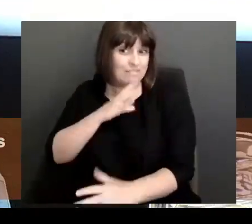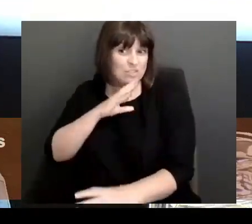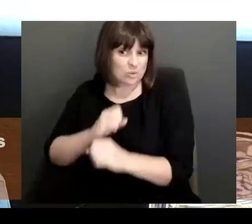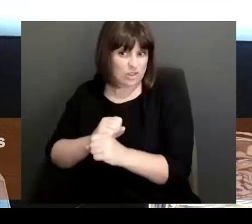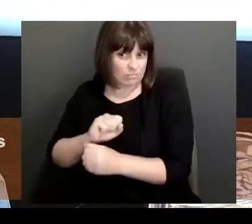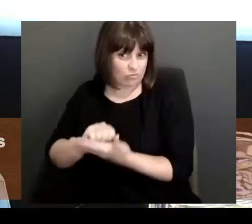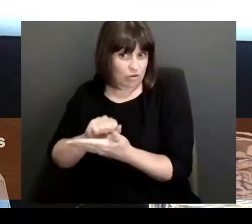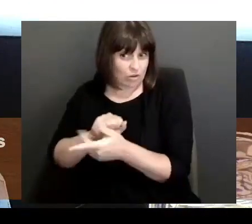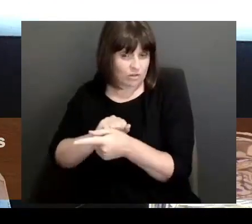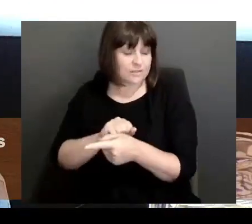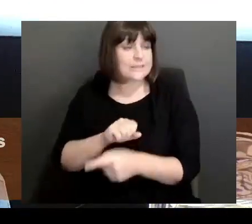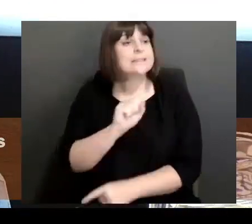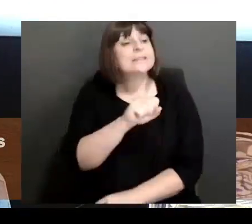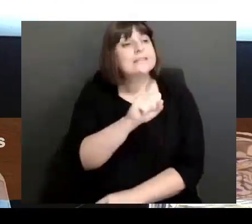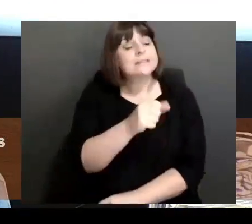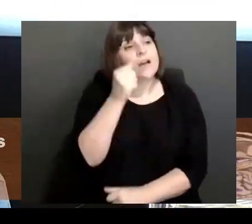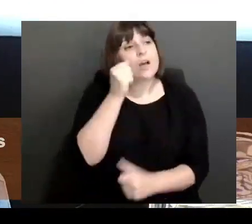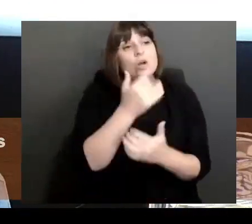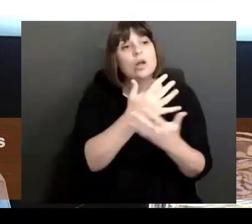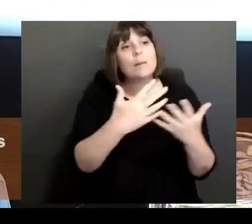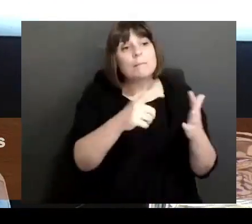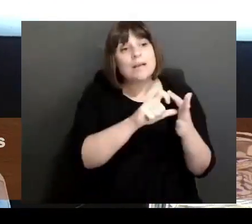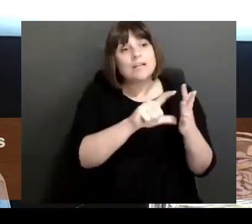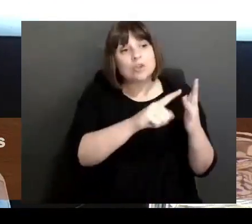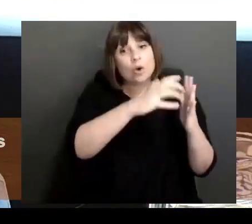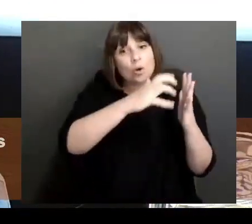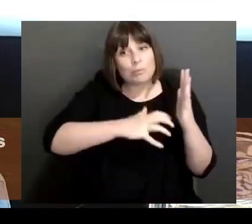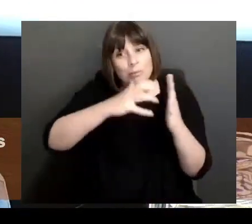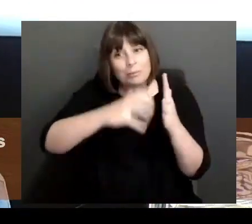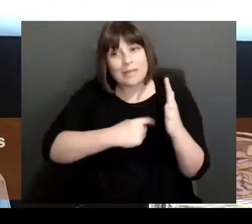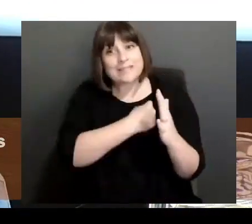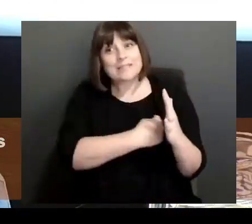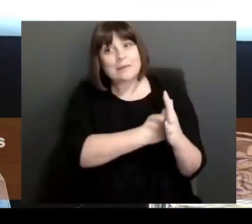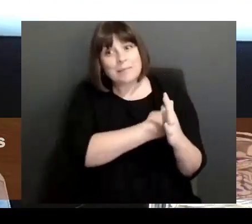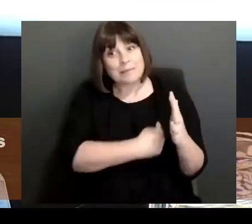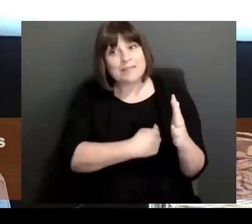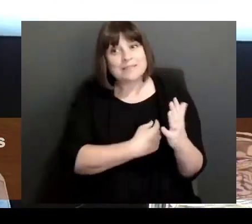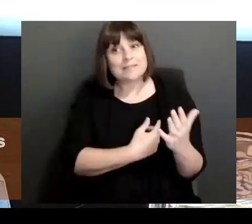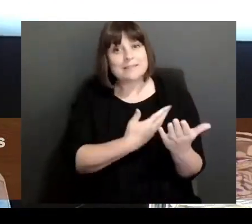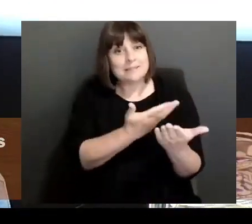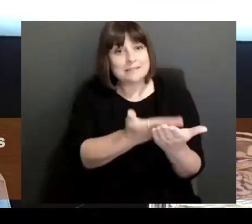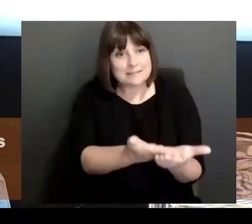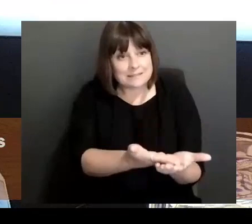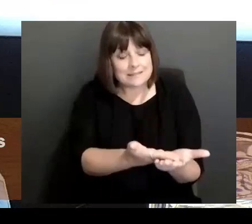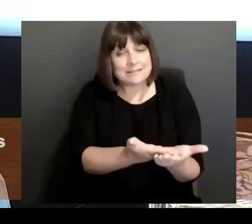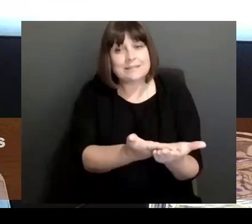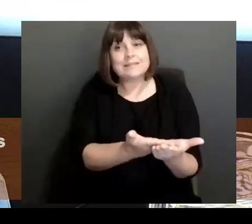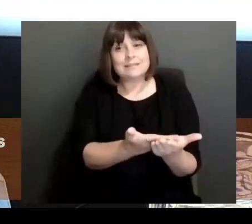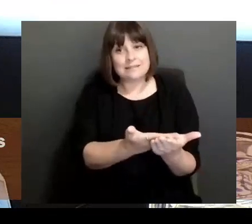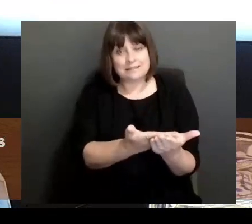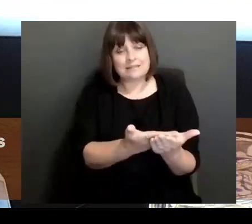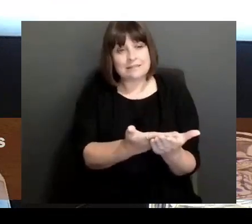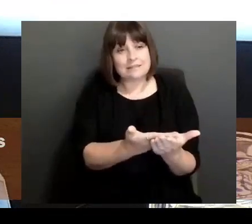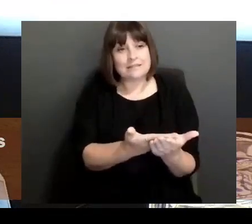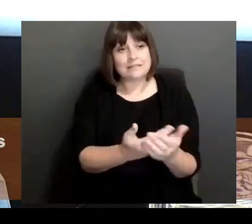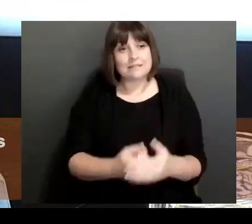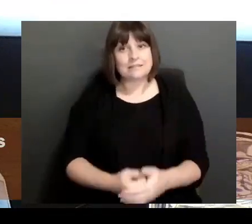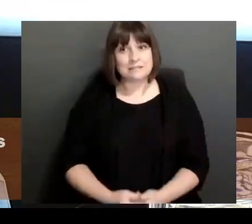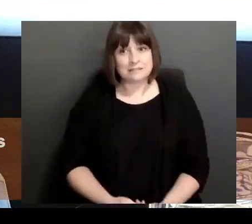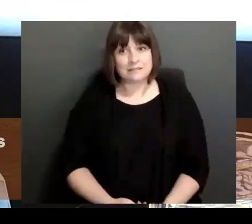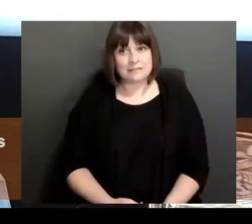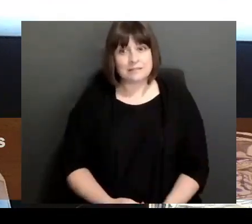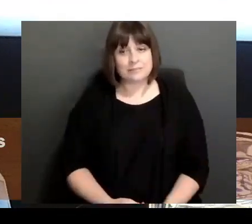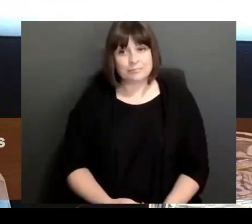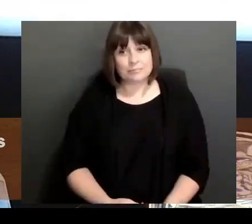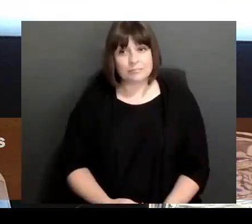and I know that there have been many documents, many commitments made. Many of them come about because they are interrelated to